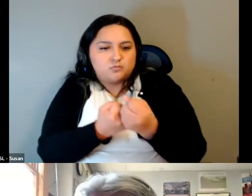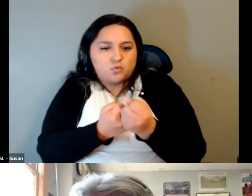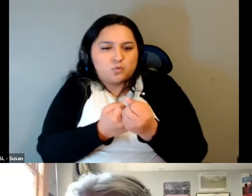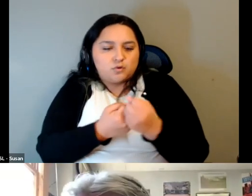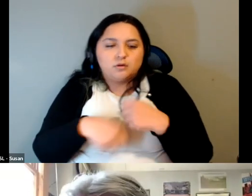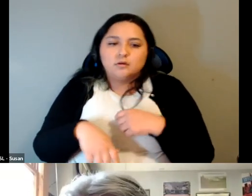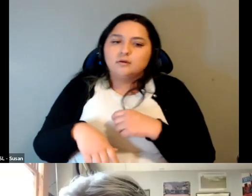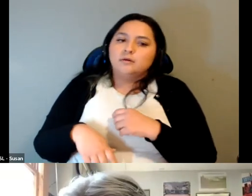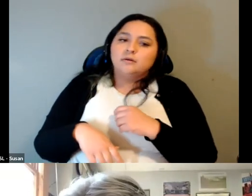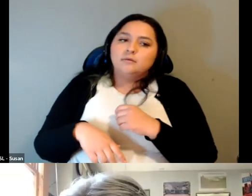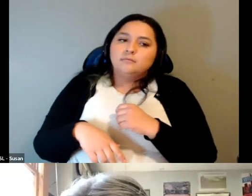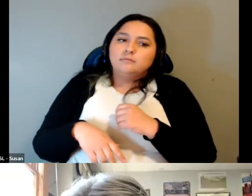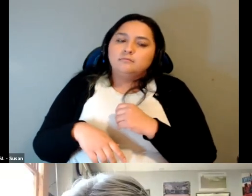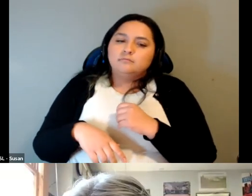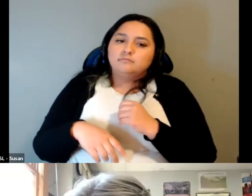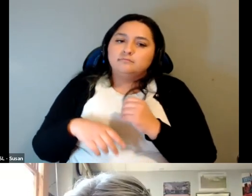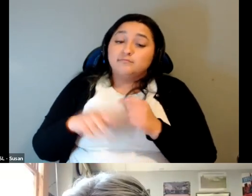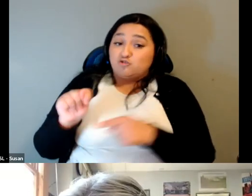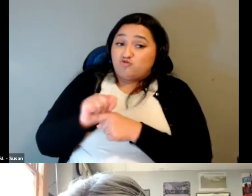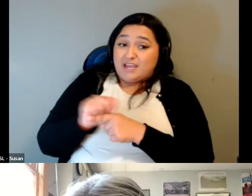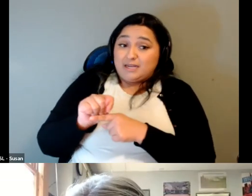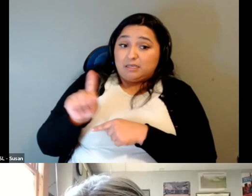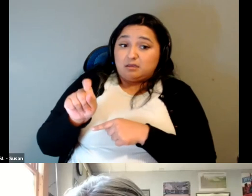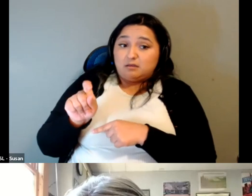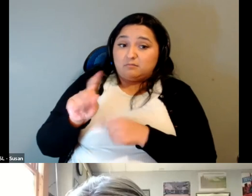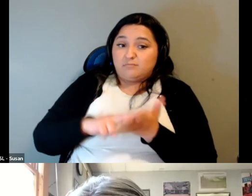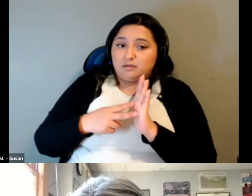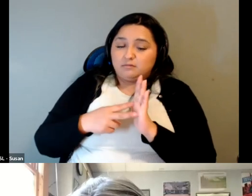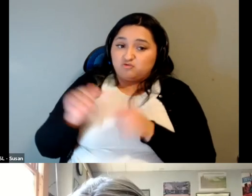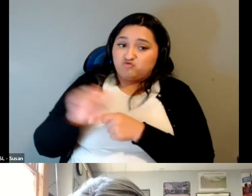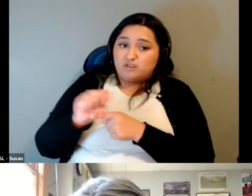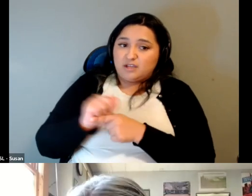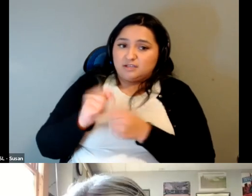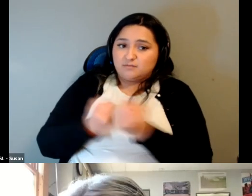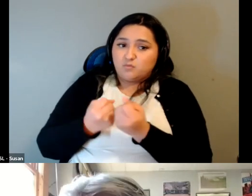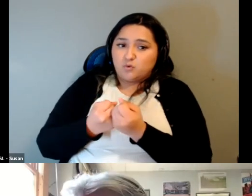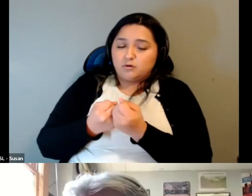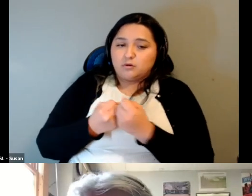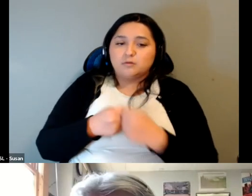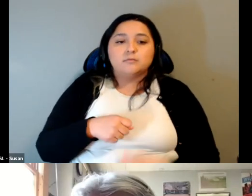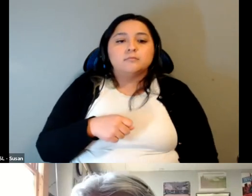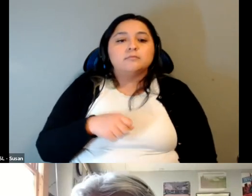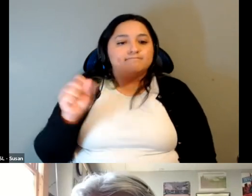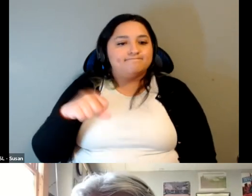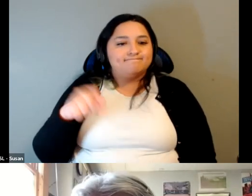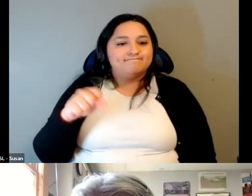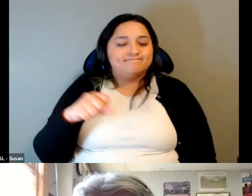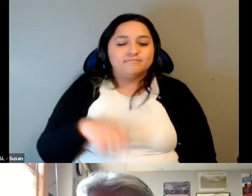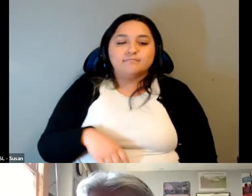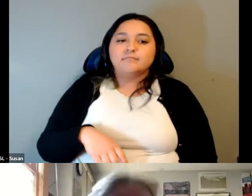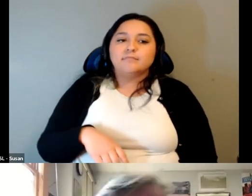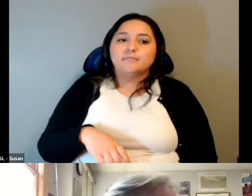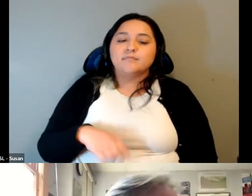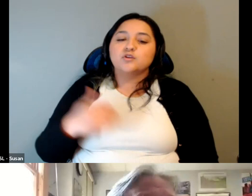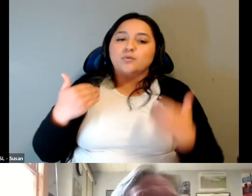of training people in how in harm reduction? Yep. So there was actually, so there were site